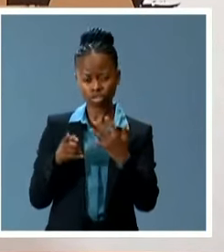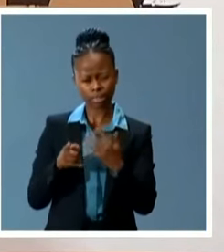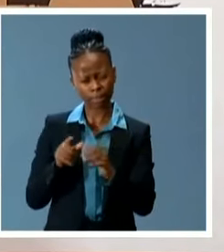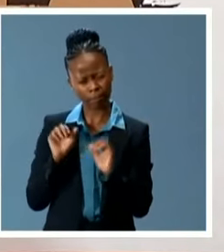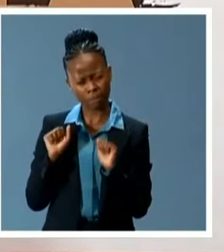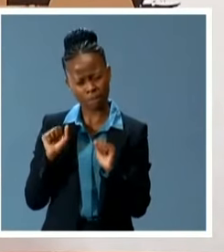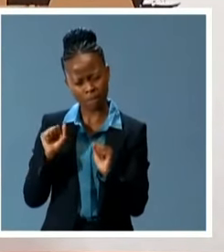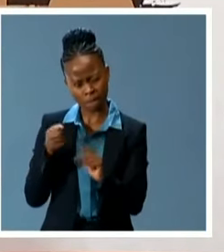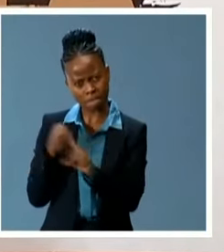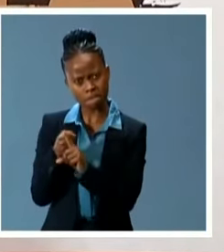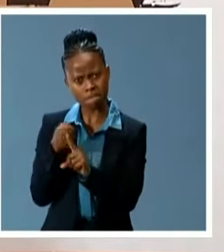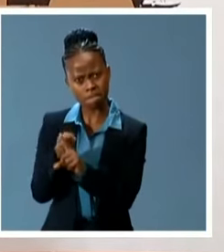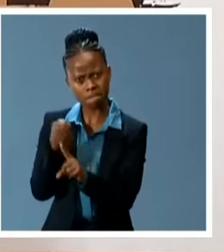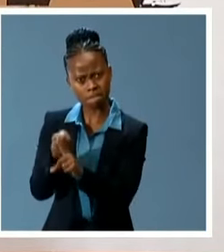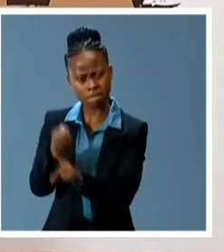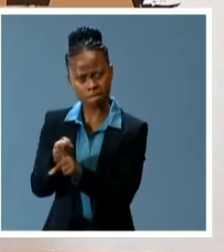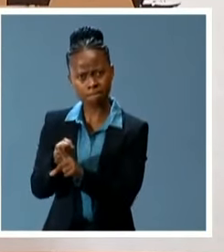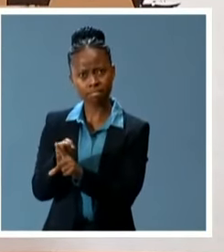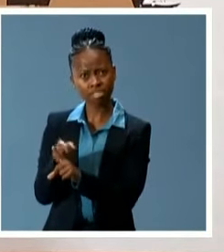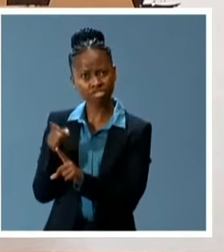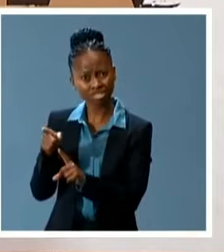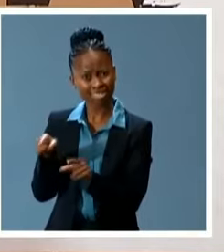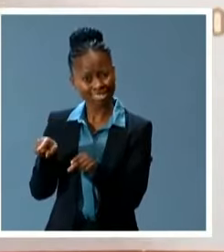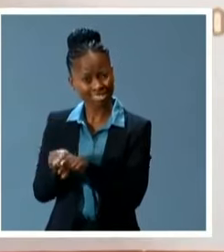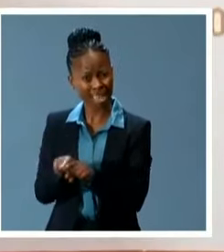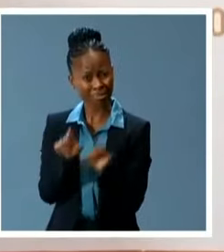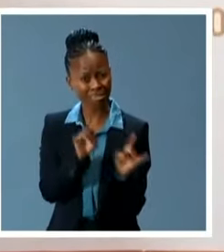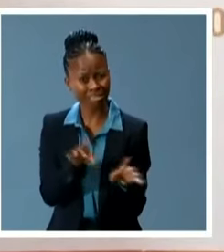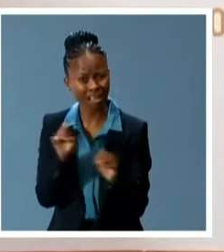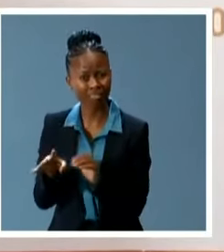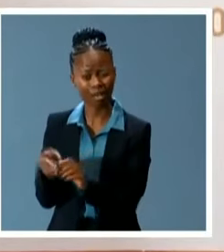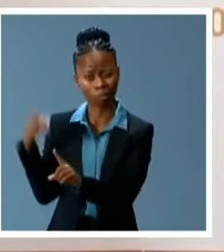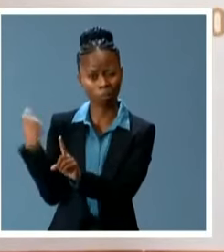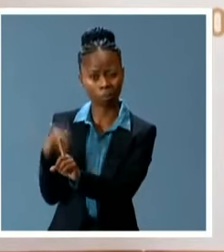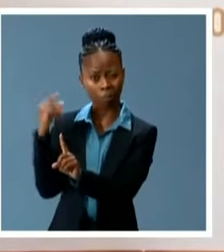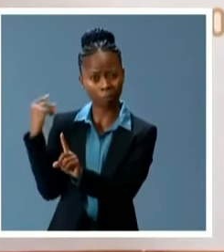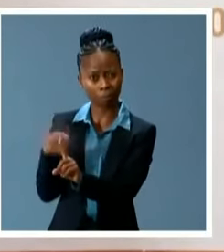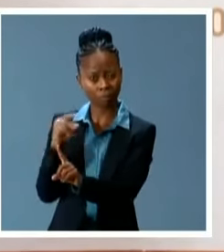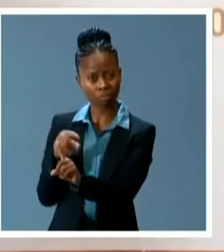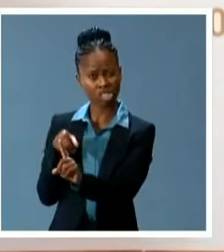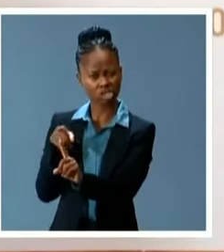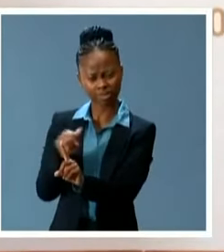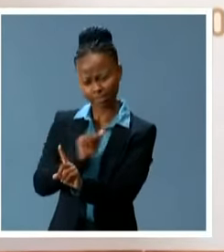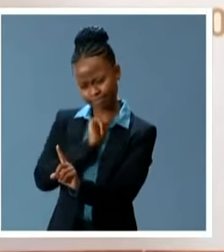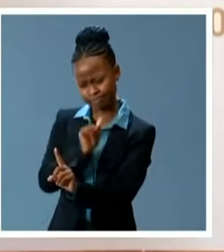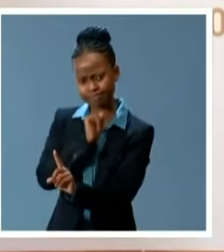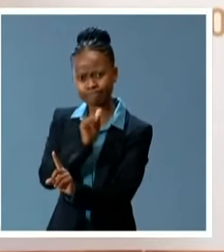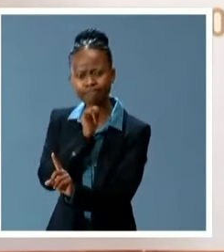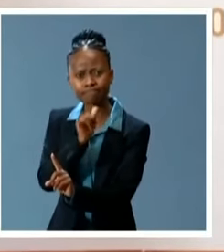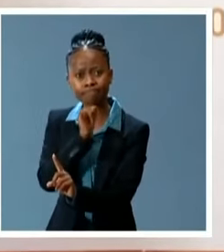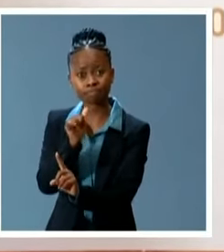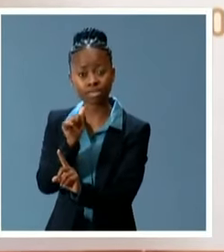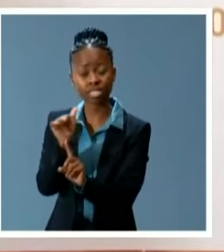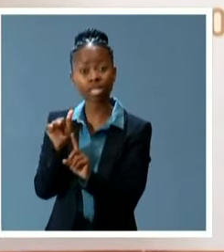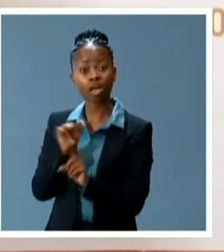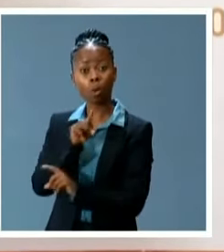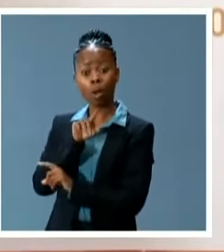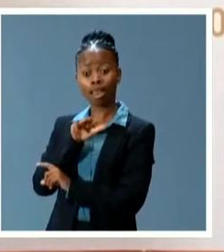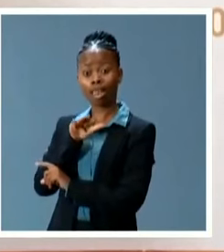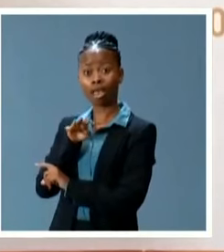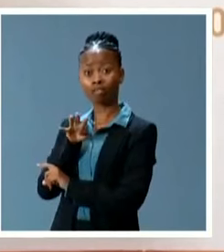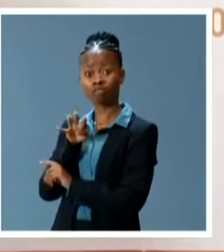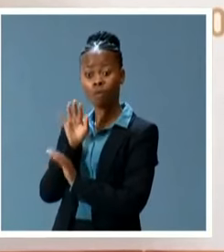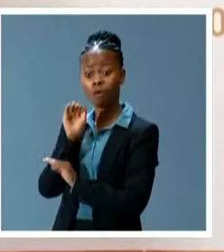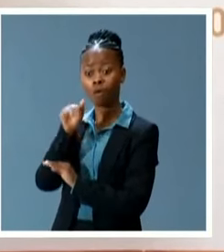hardships of banishment and harassment. After democracy, she served her country and her people with